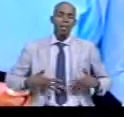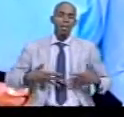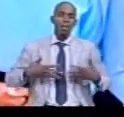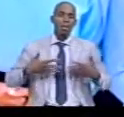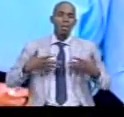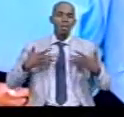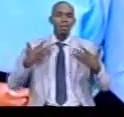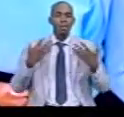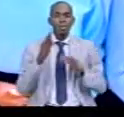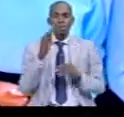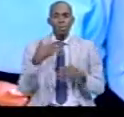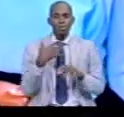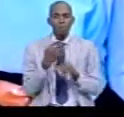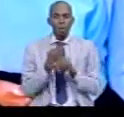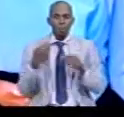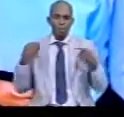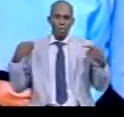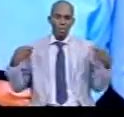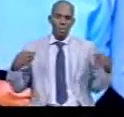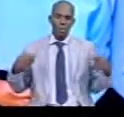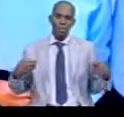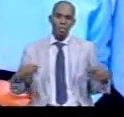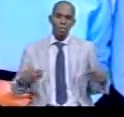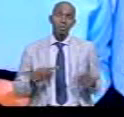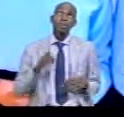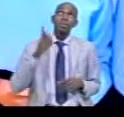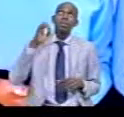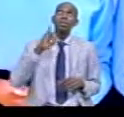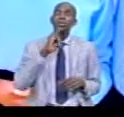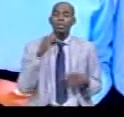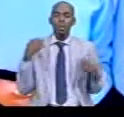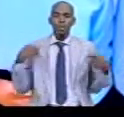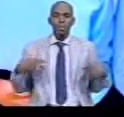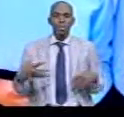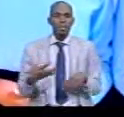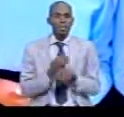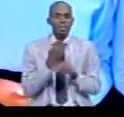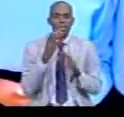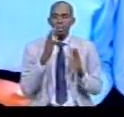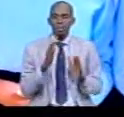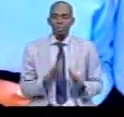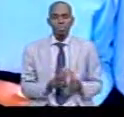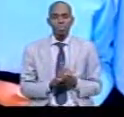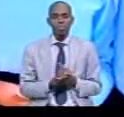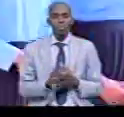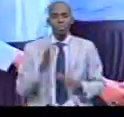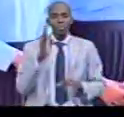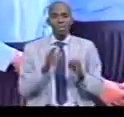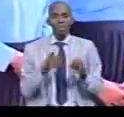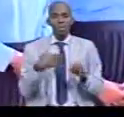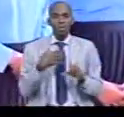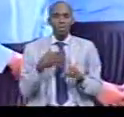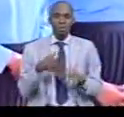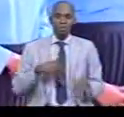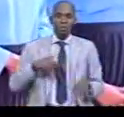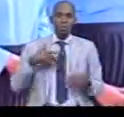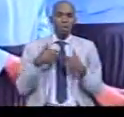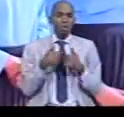life. If you got pain, He's a pain taker. If you